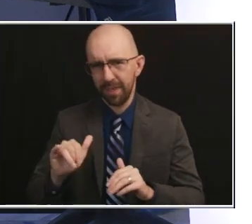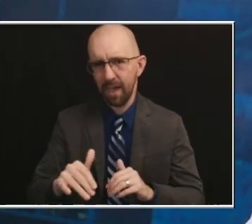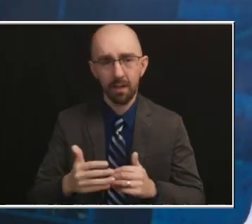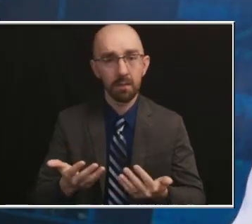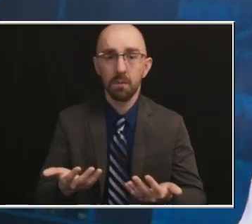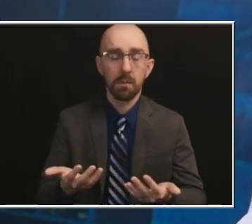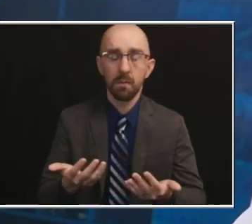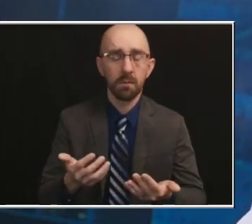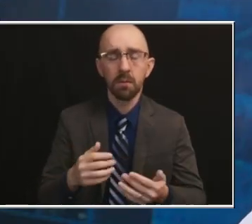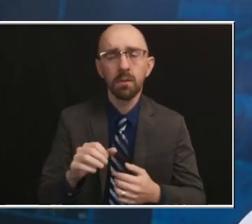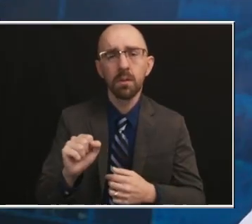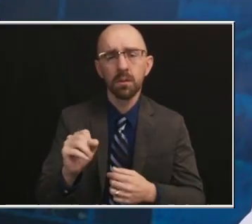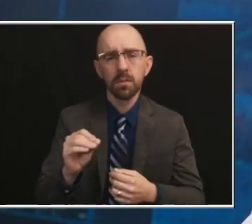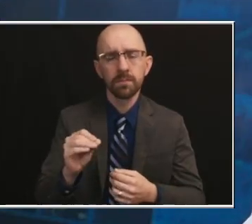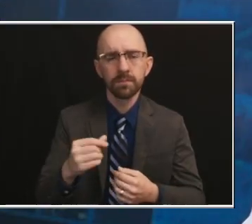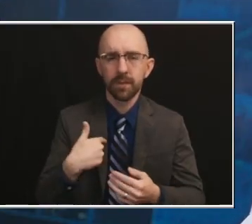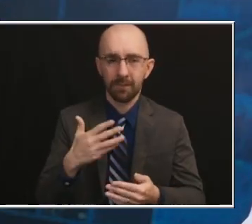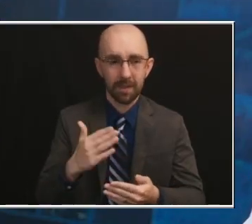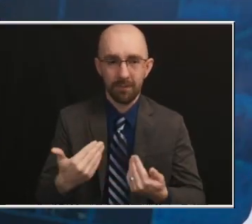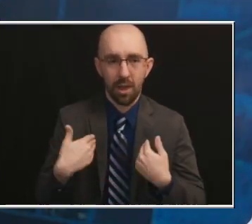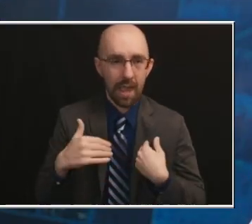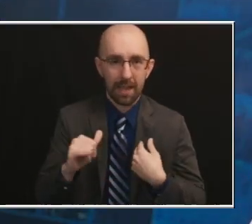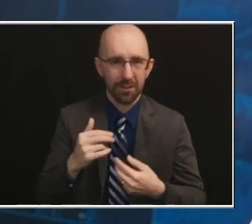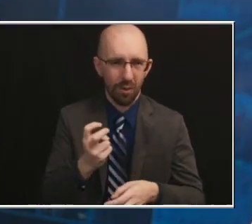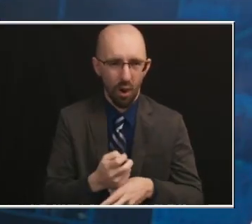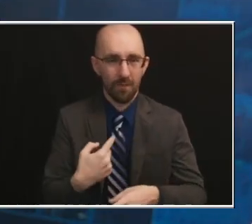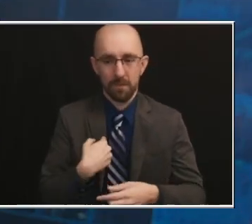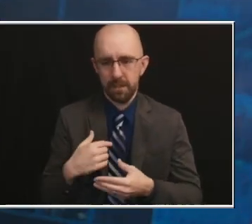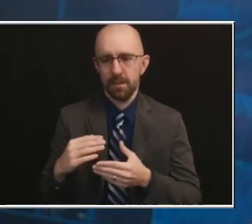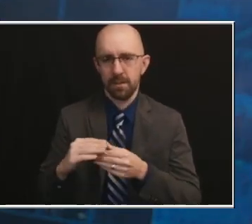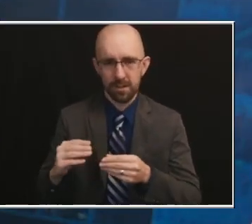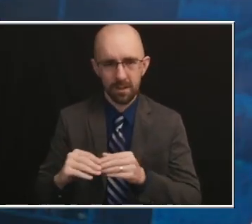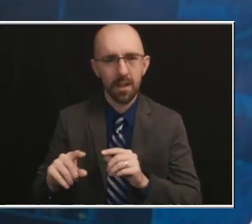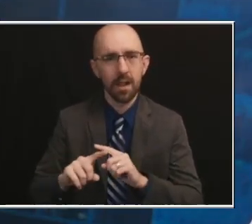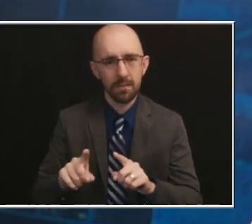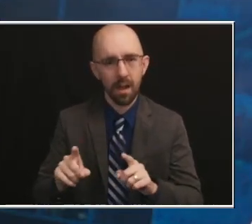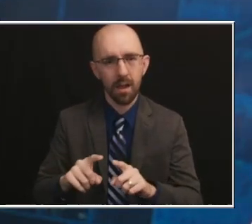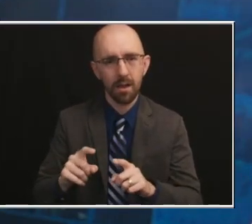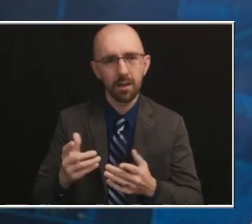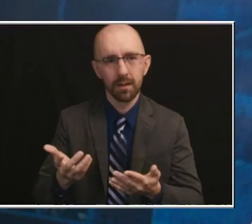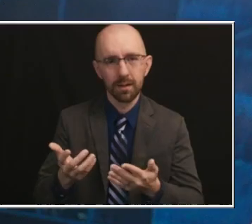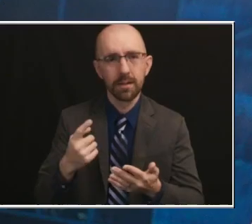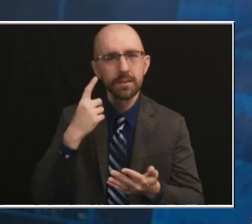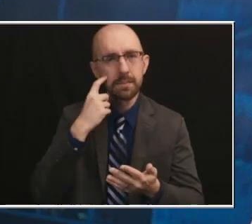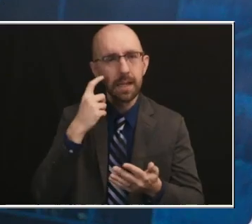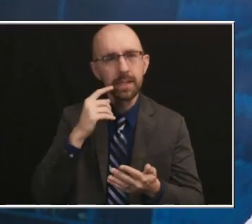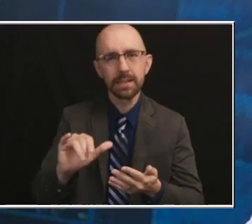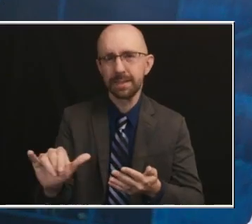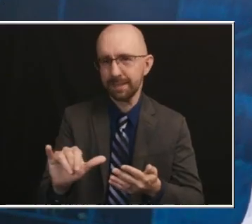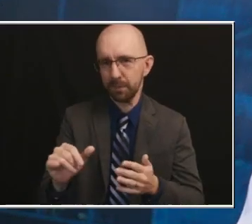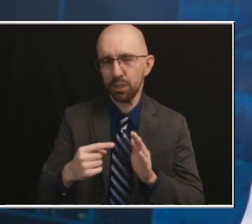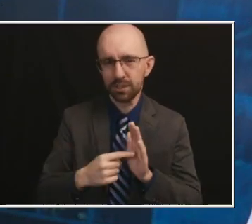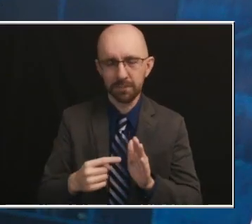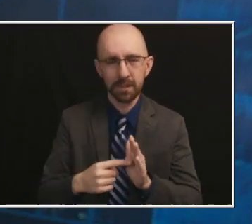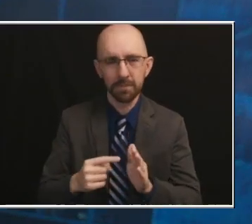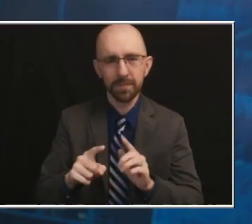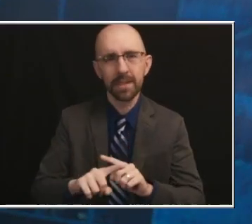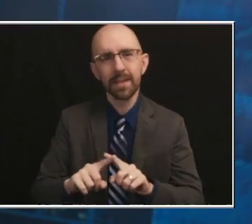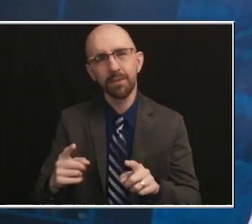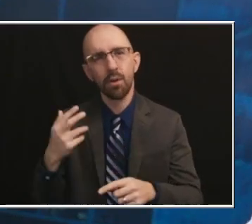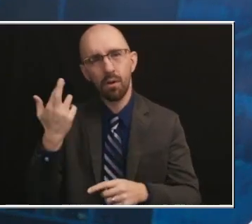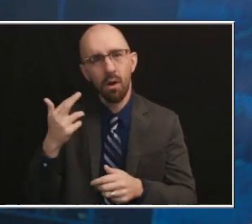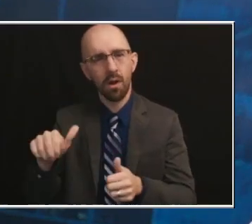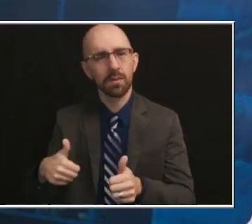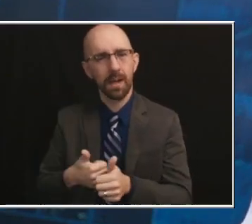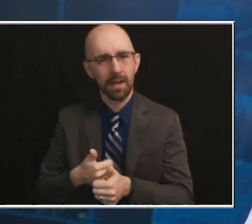it's well, I've never had either, so it's hard for me to say, but I would suspect it's a similar symptom. It's just a different cause. So panic